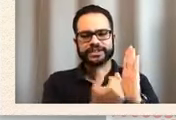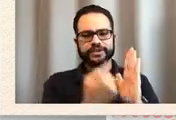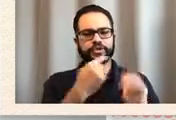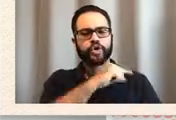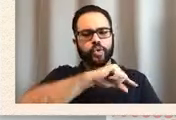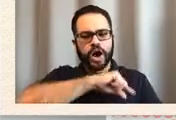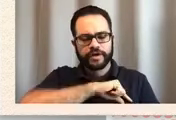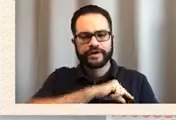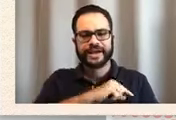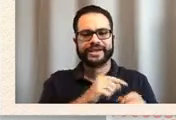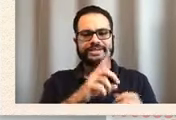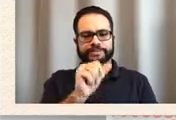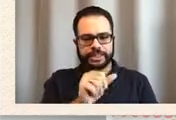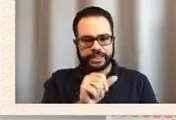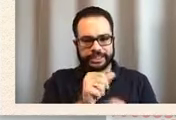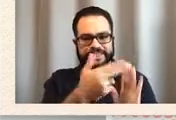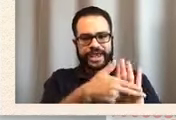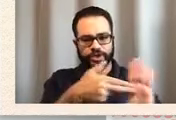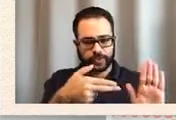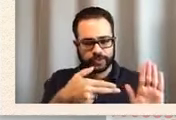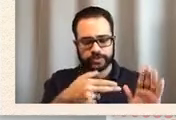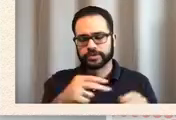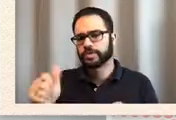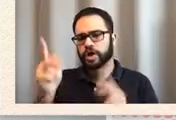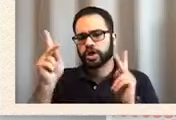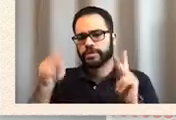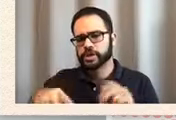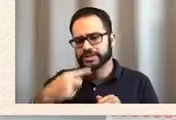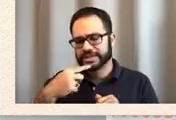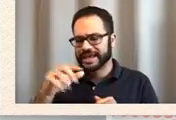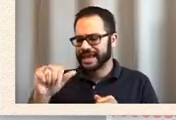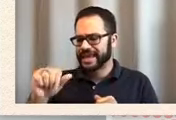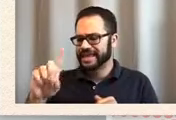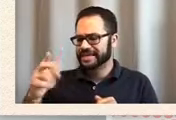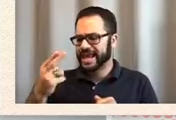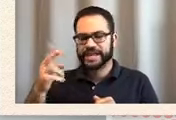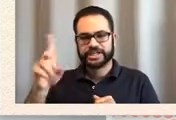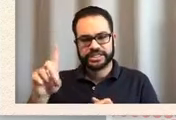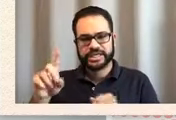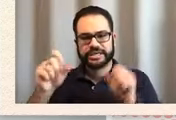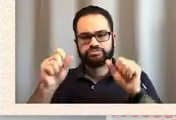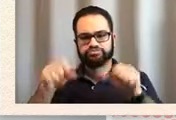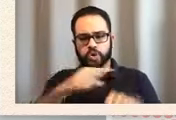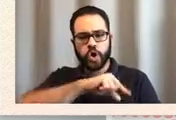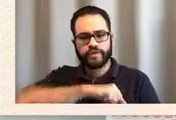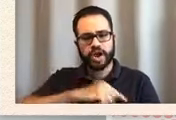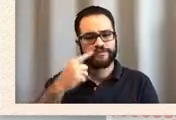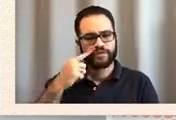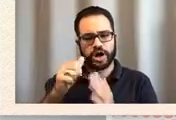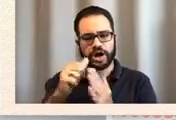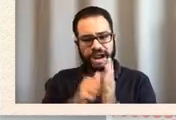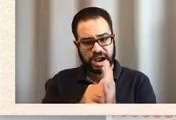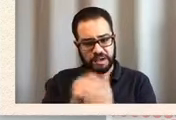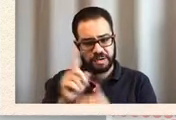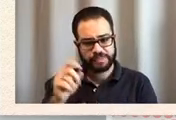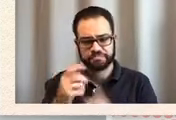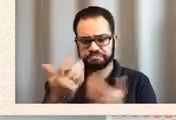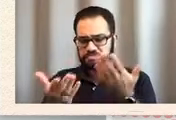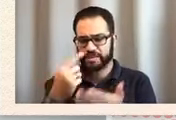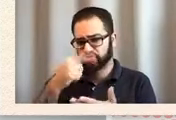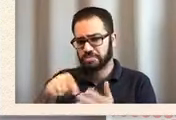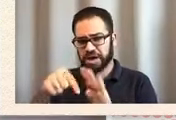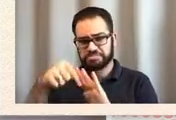diagnoses? And then we had another one, does ADHD qualify me for an ABLE account? Can you just go in a little bit more about